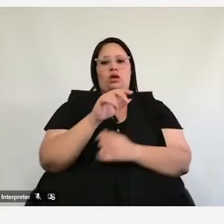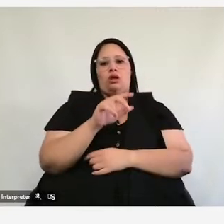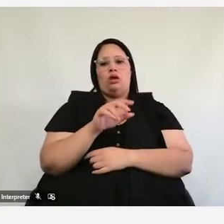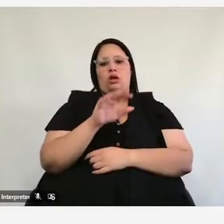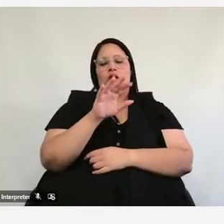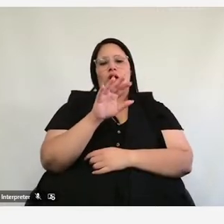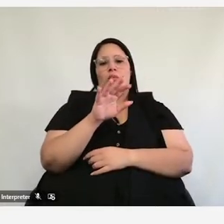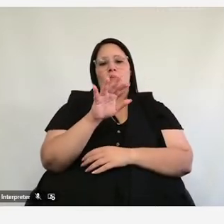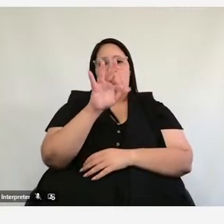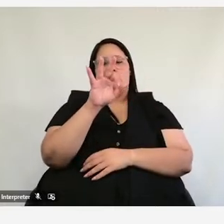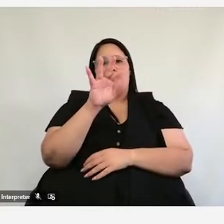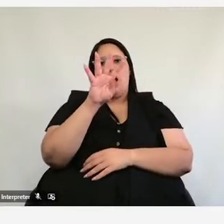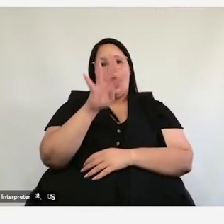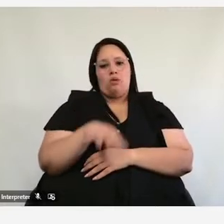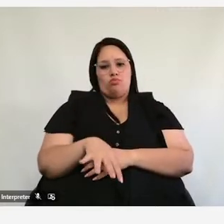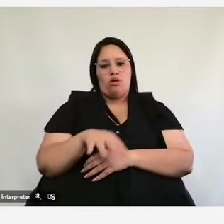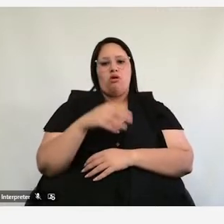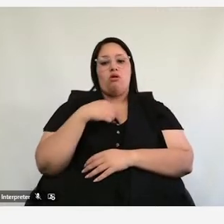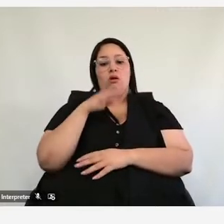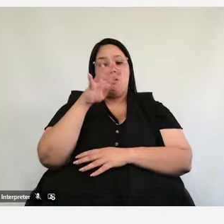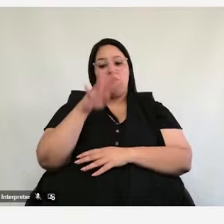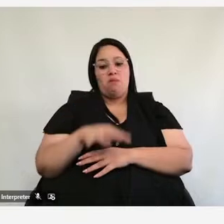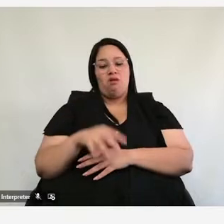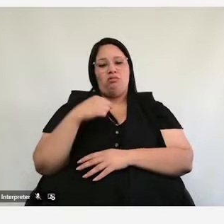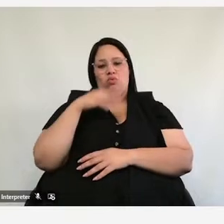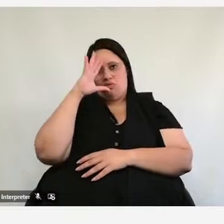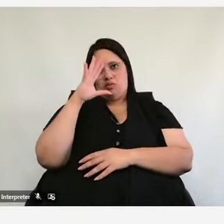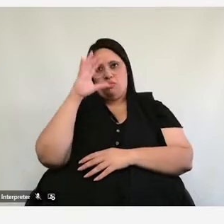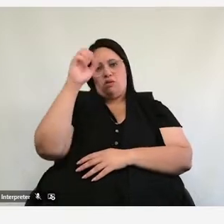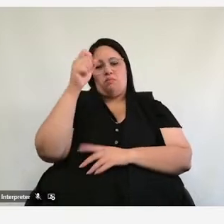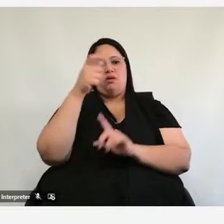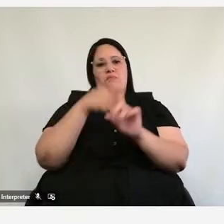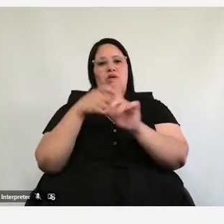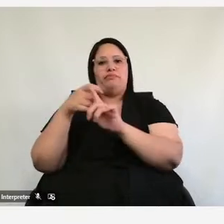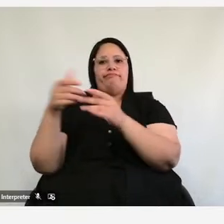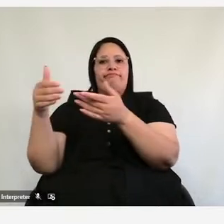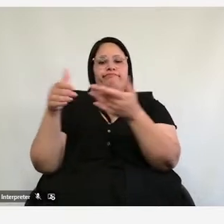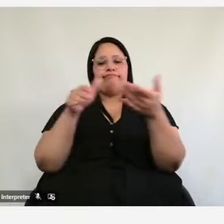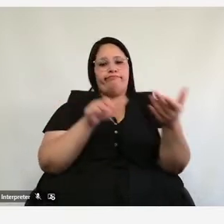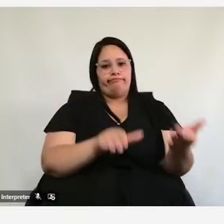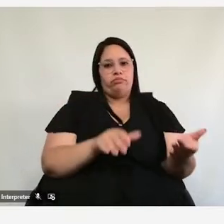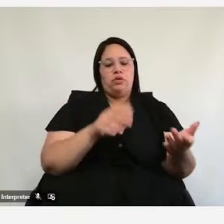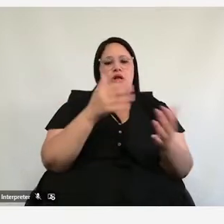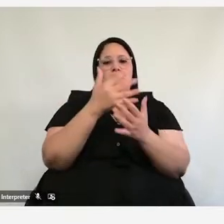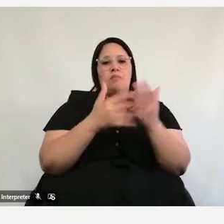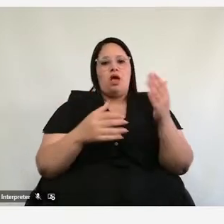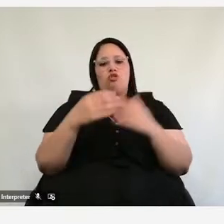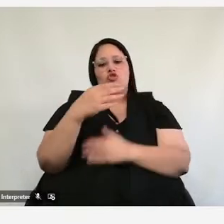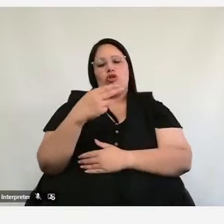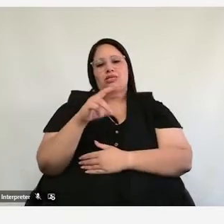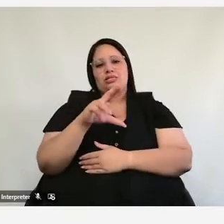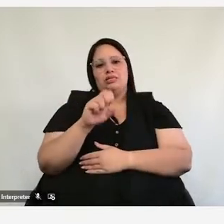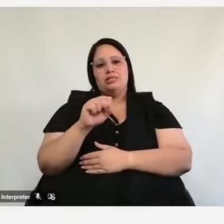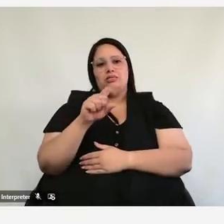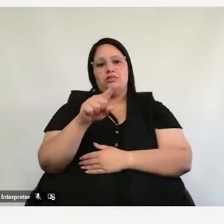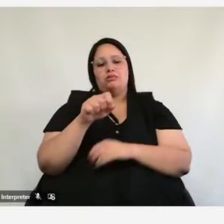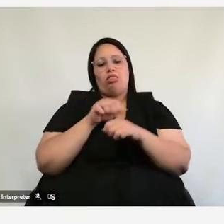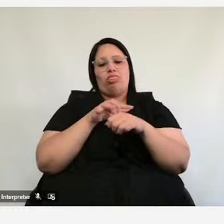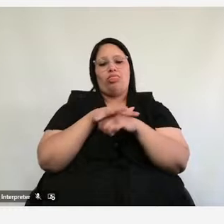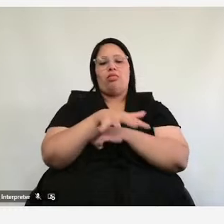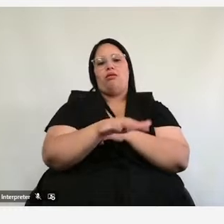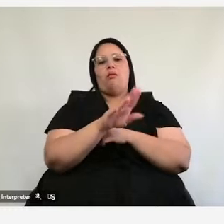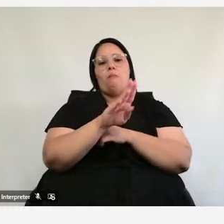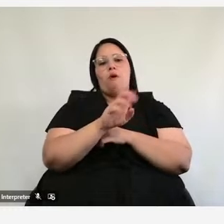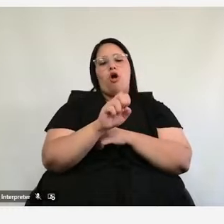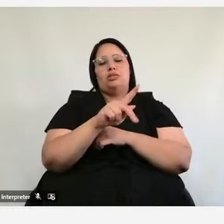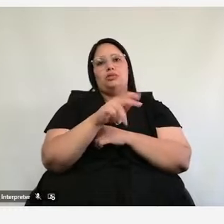where we remember our fallen heroes and heroines. We remember the blood of Krasani that stained the earth of Boksburg. It